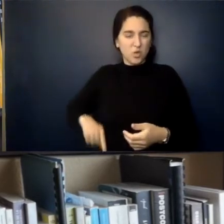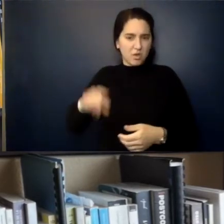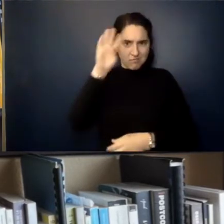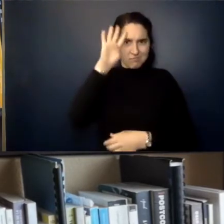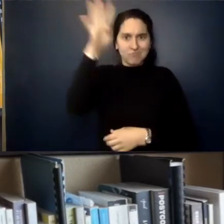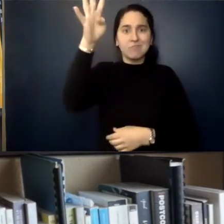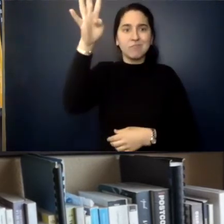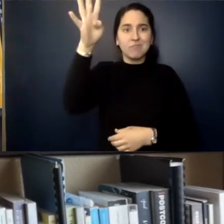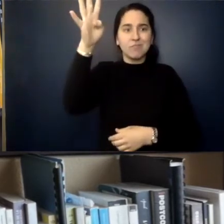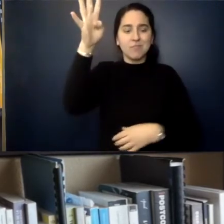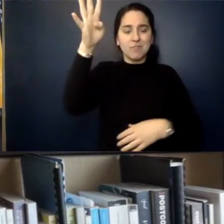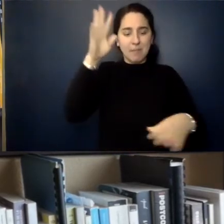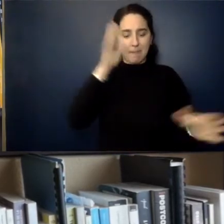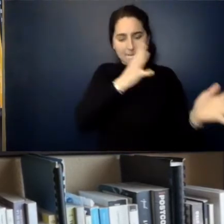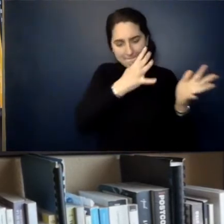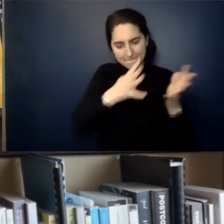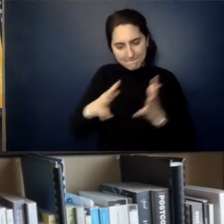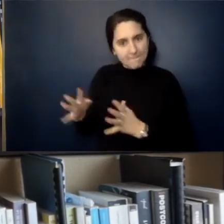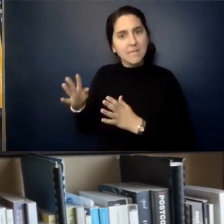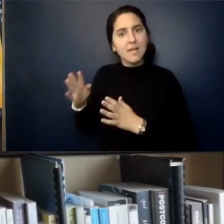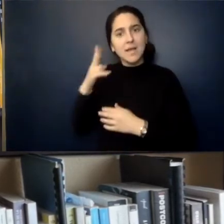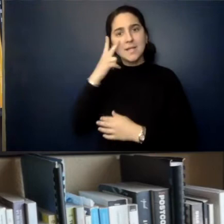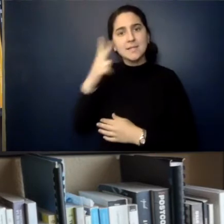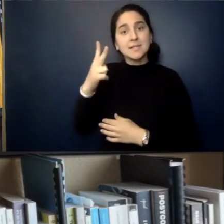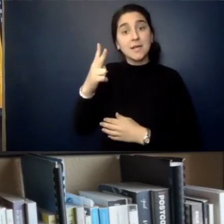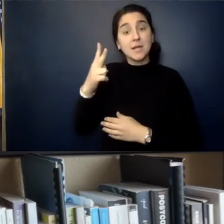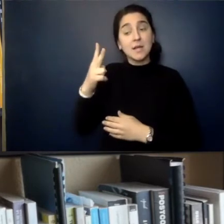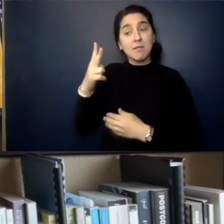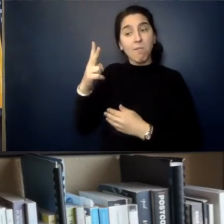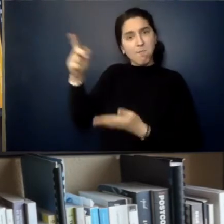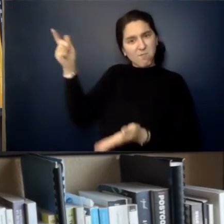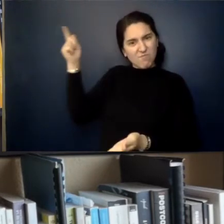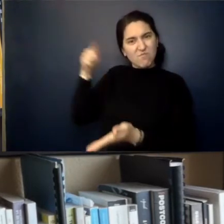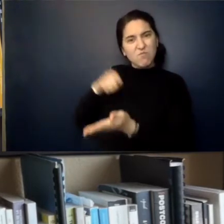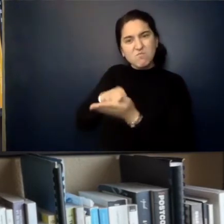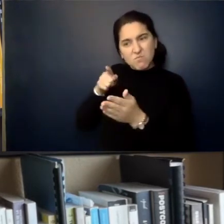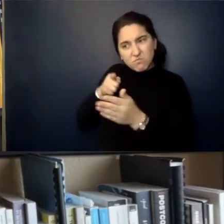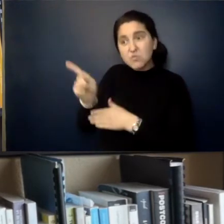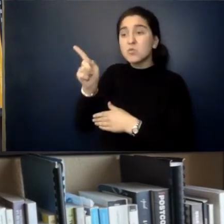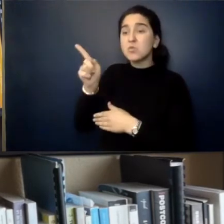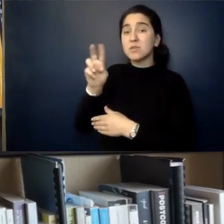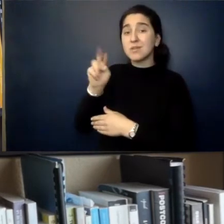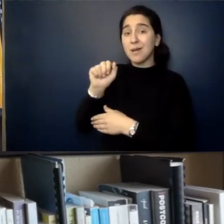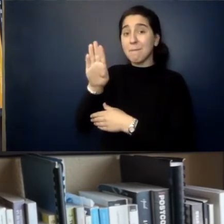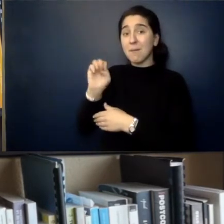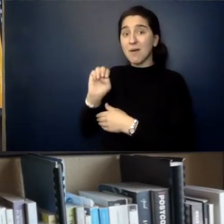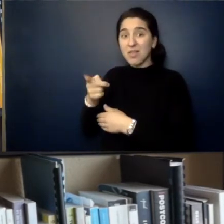want. I will solve this situation. She